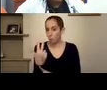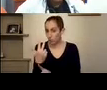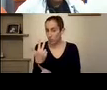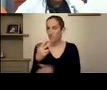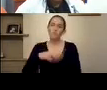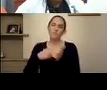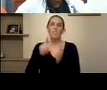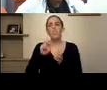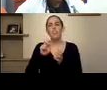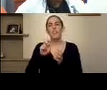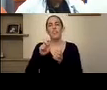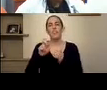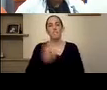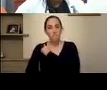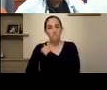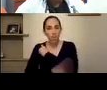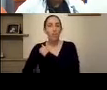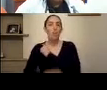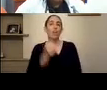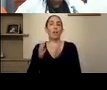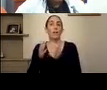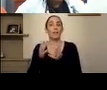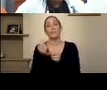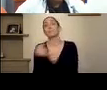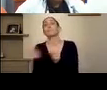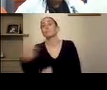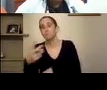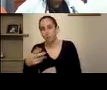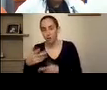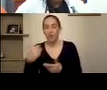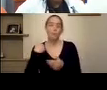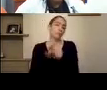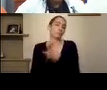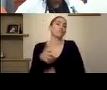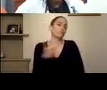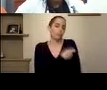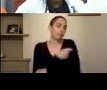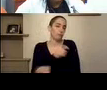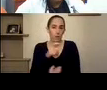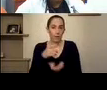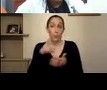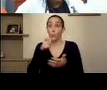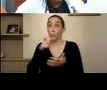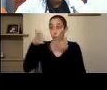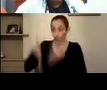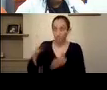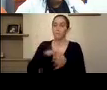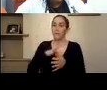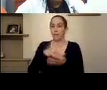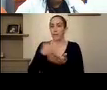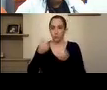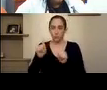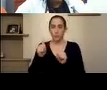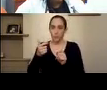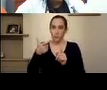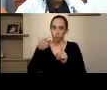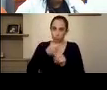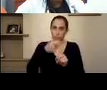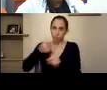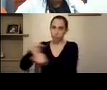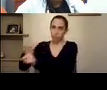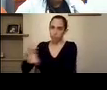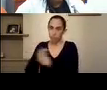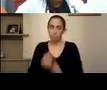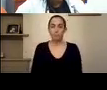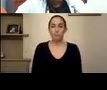year, when there's now sufficient supply of vaccine, and we just have to go around and try to get everybody to be vaccinated.